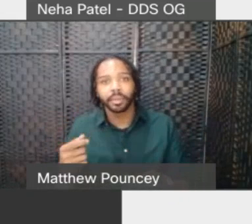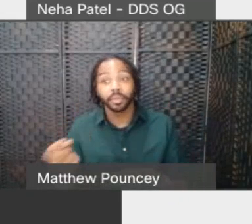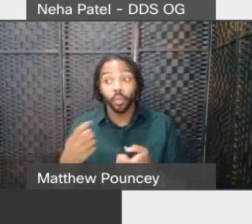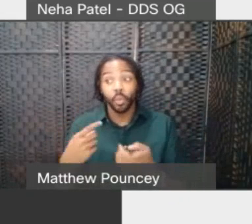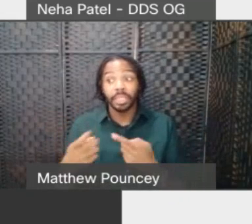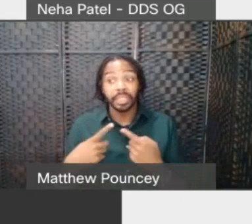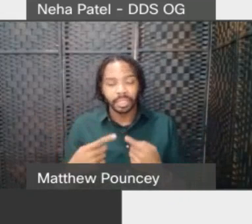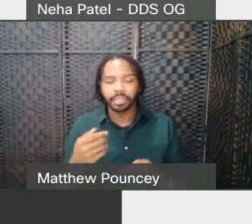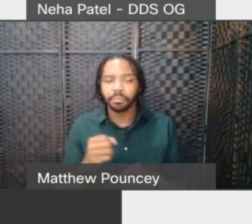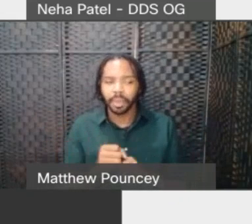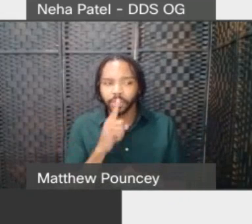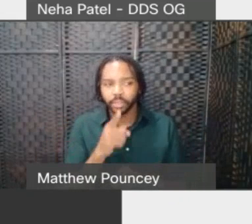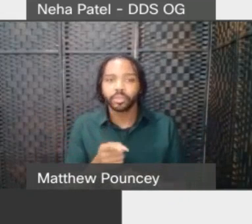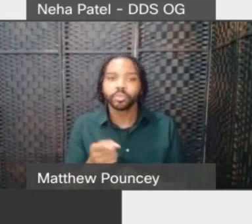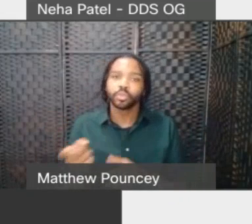back to